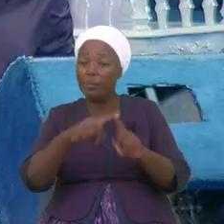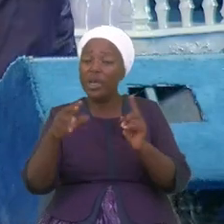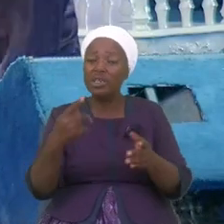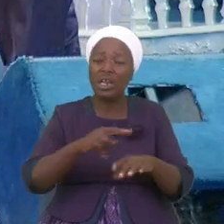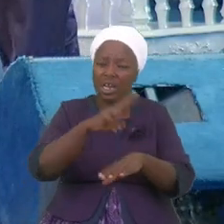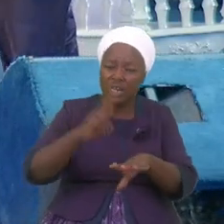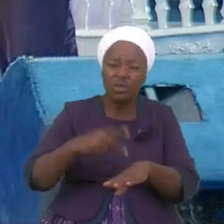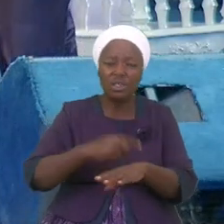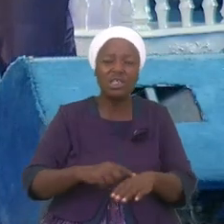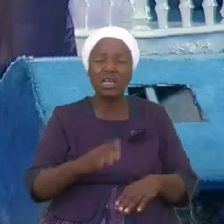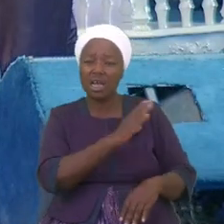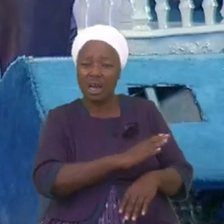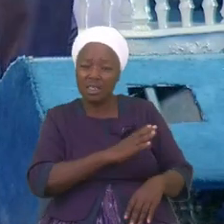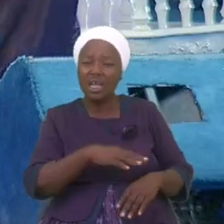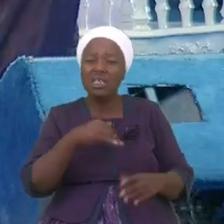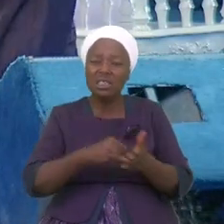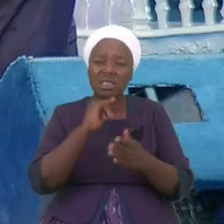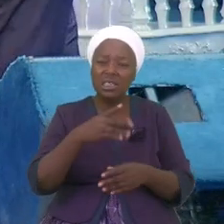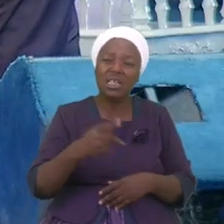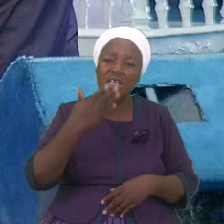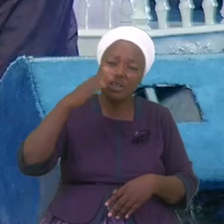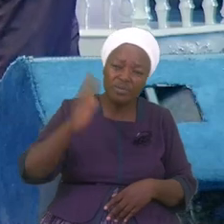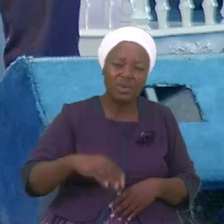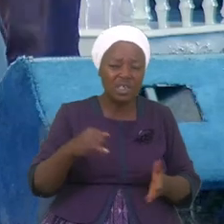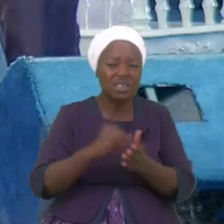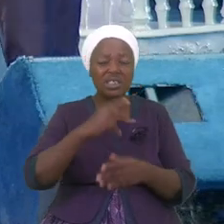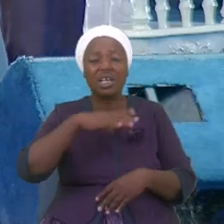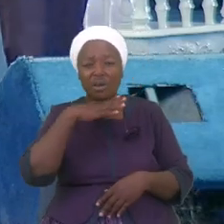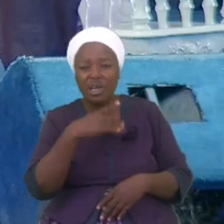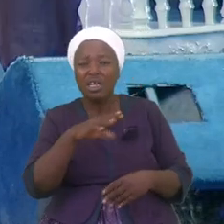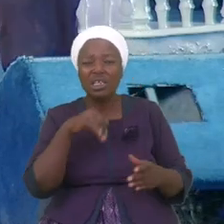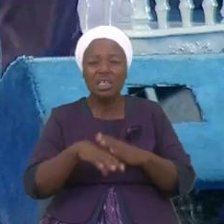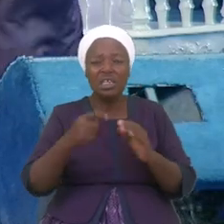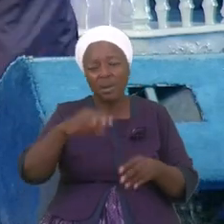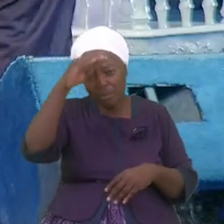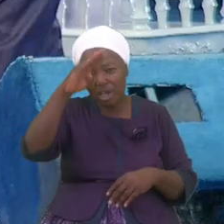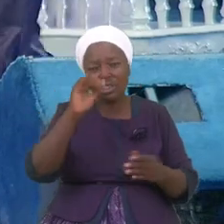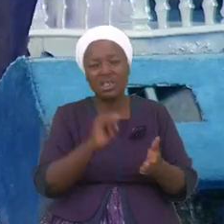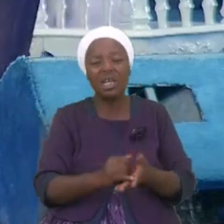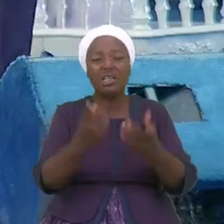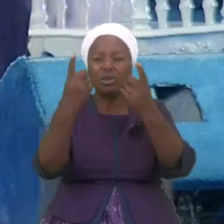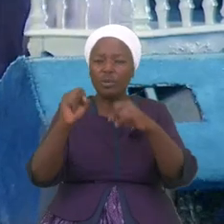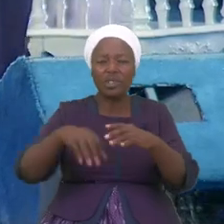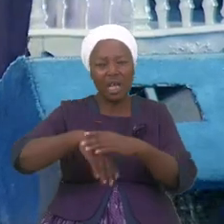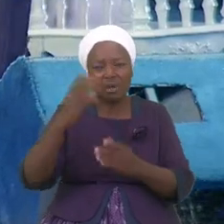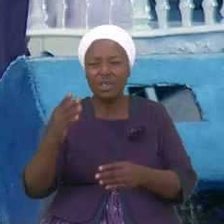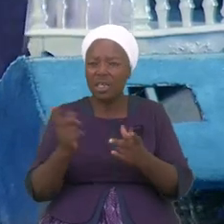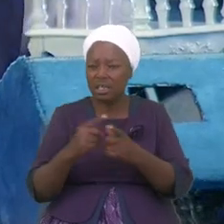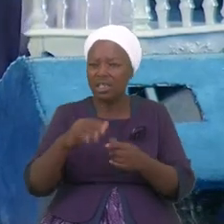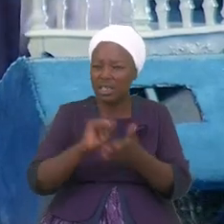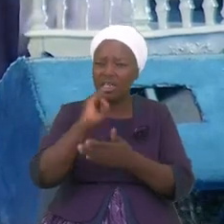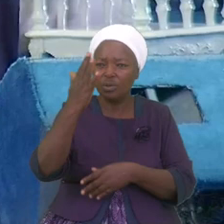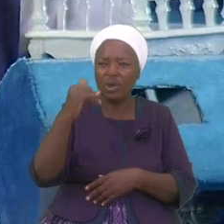the character, it's the evil, it's the corruption in the man that comes out. And that's why the Lord